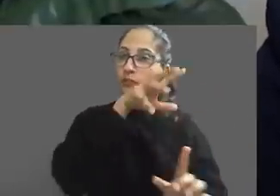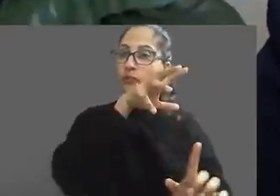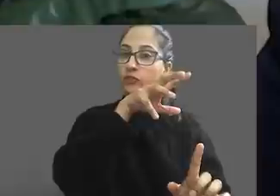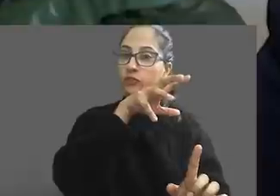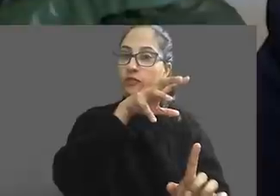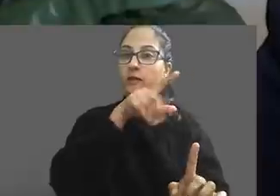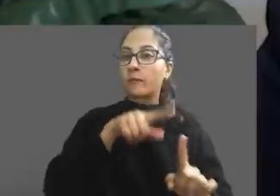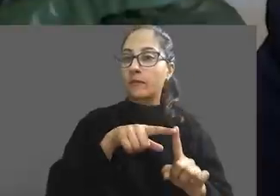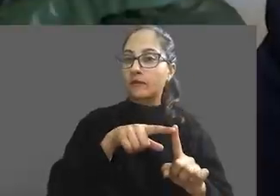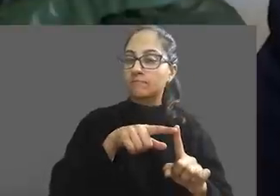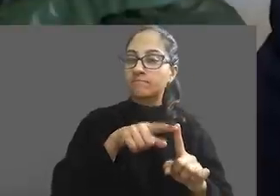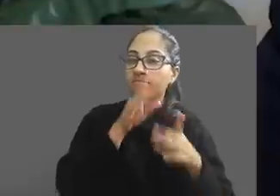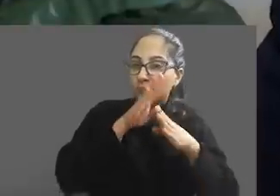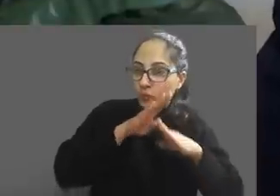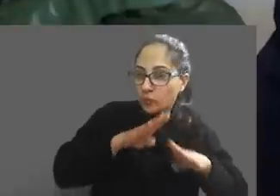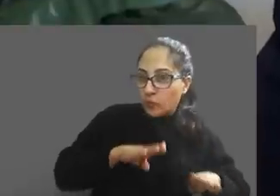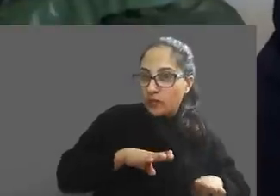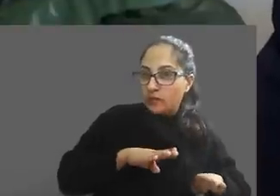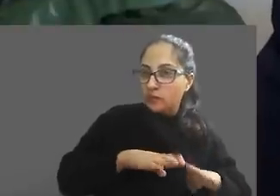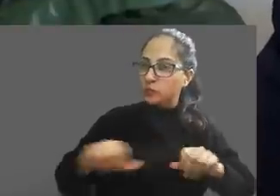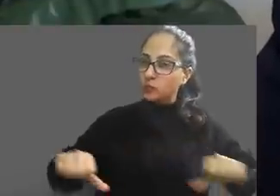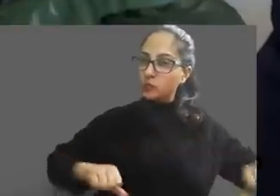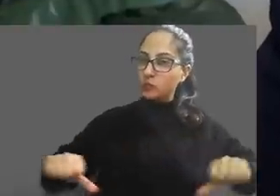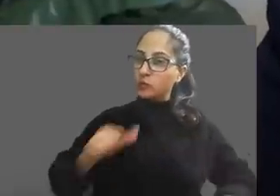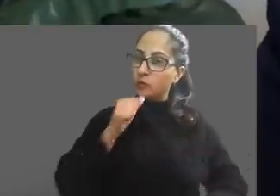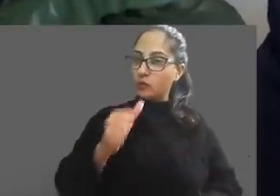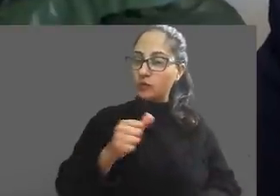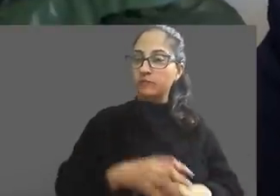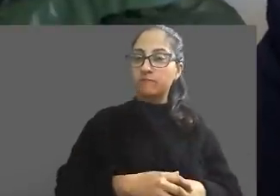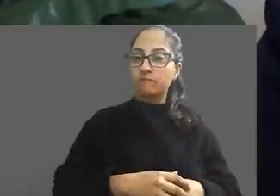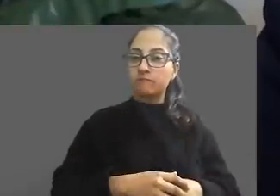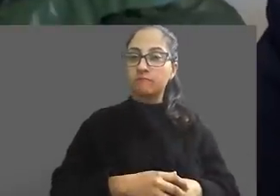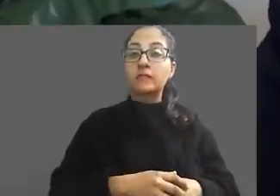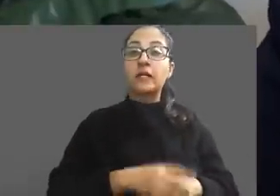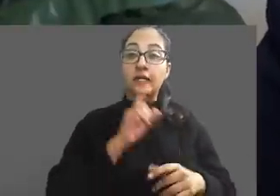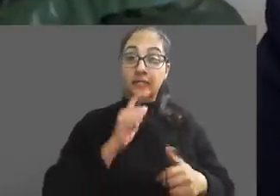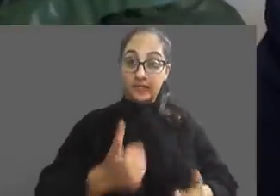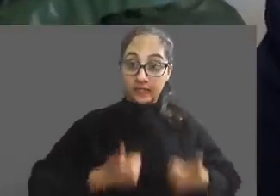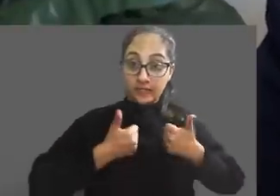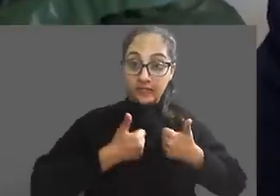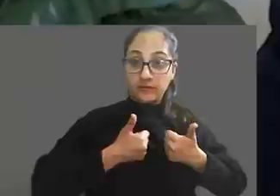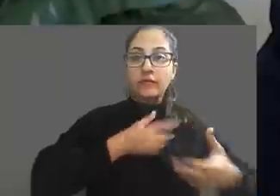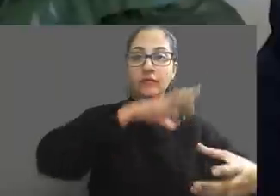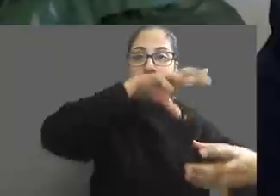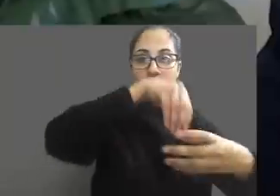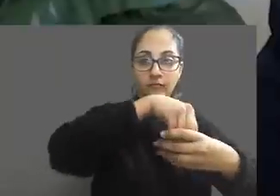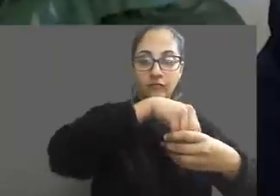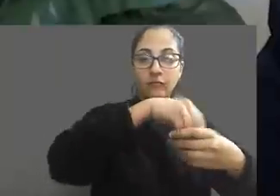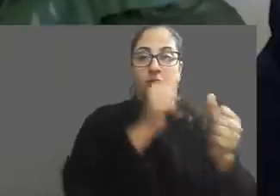For many years, the Saljuk sultans would attack Alamut, killing countless Ismailis.